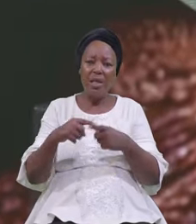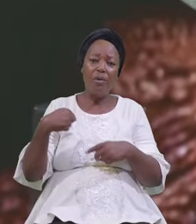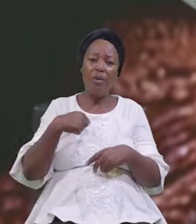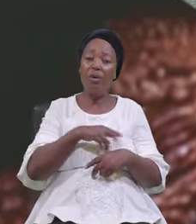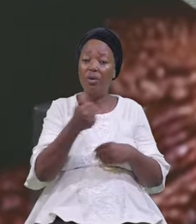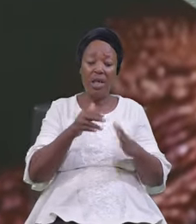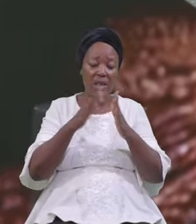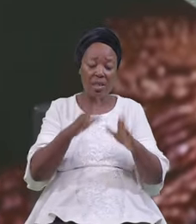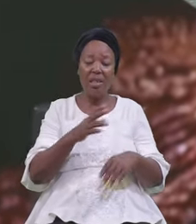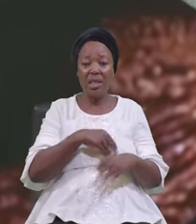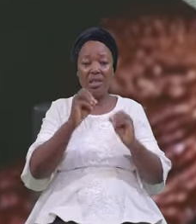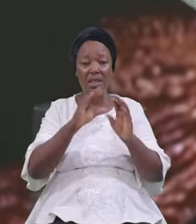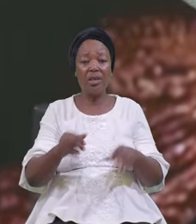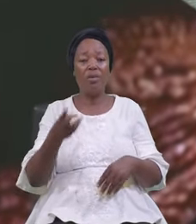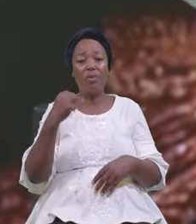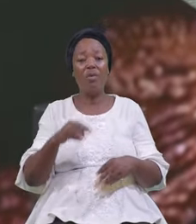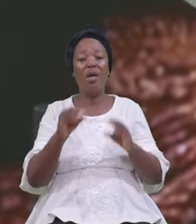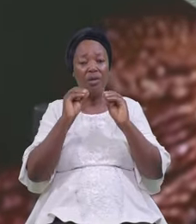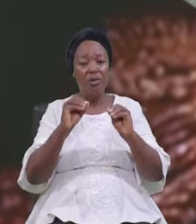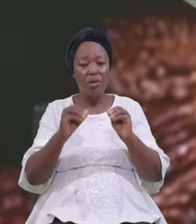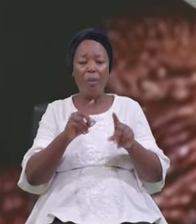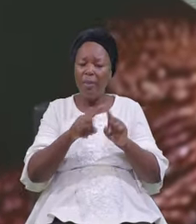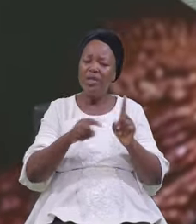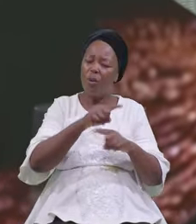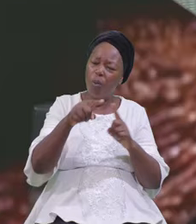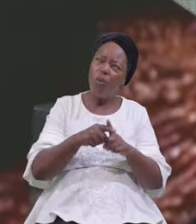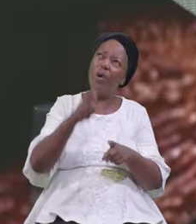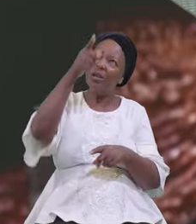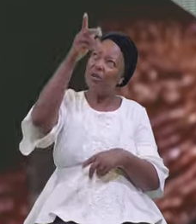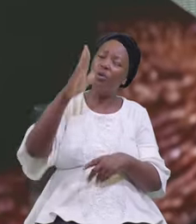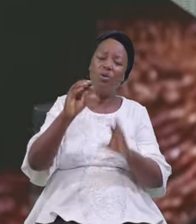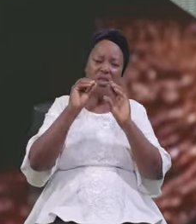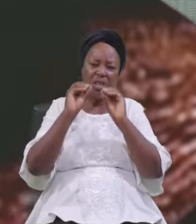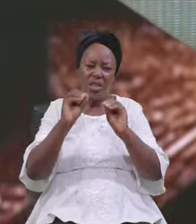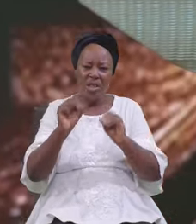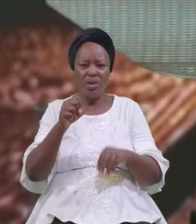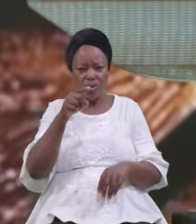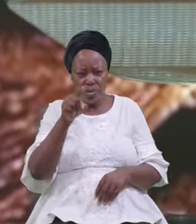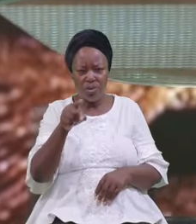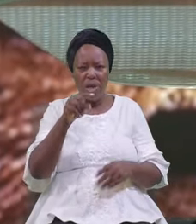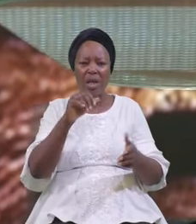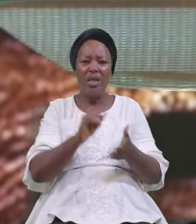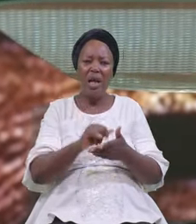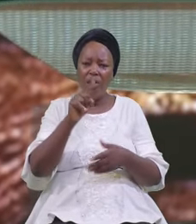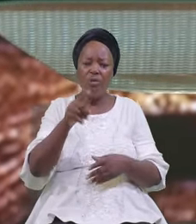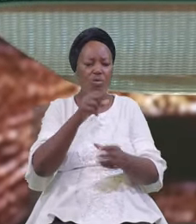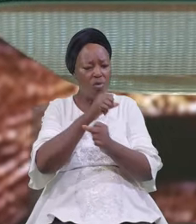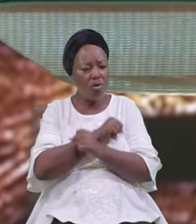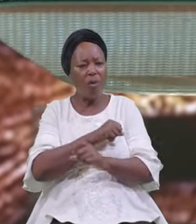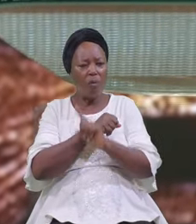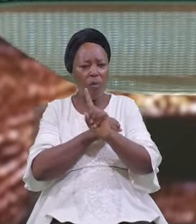leaders and teachers have taught you, but when God teaches you that you love